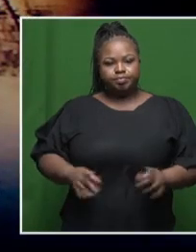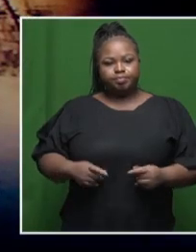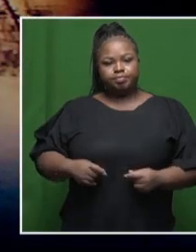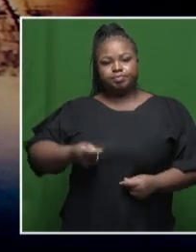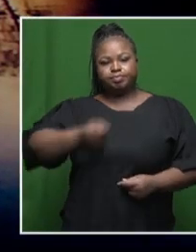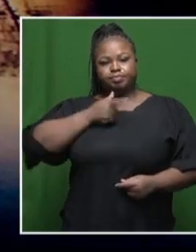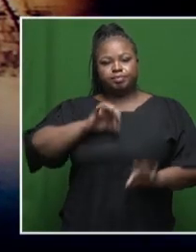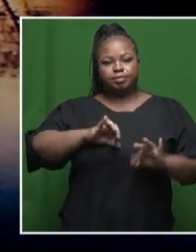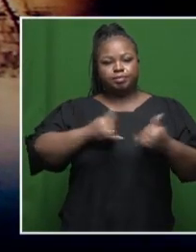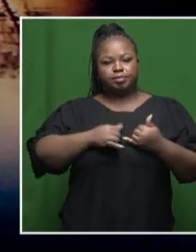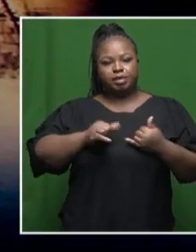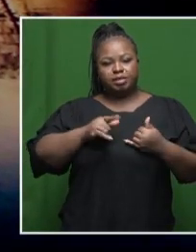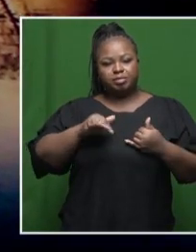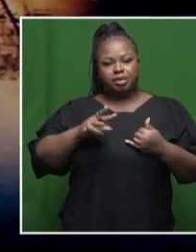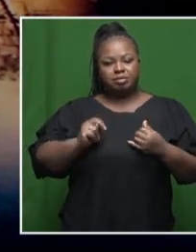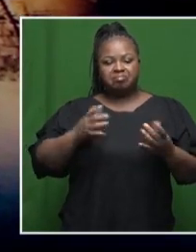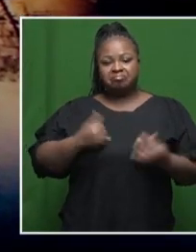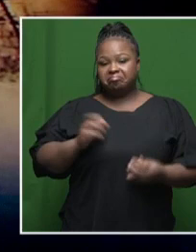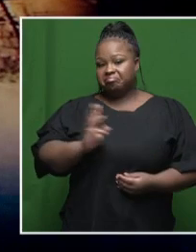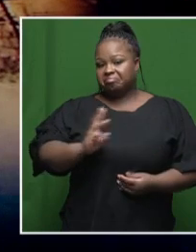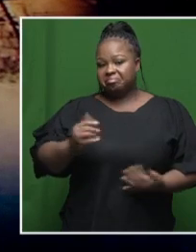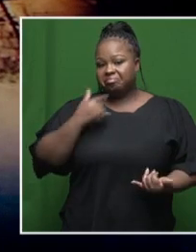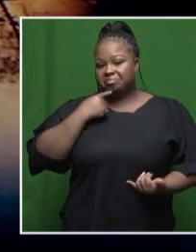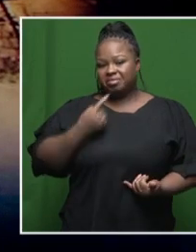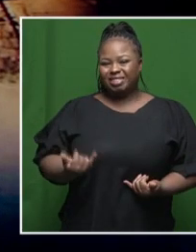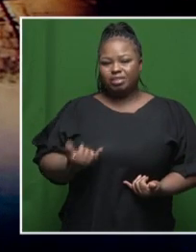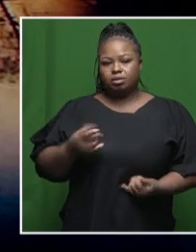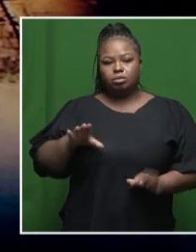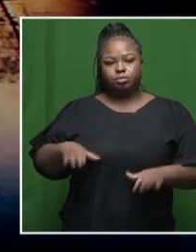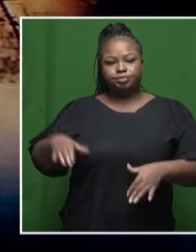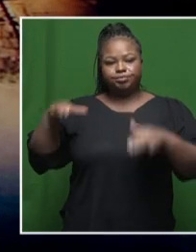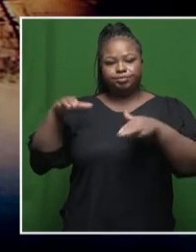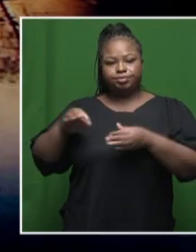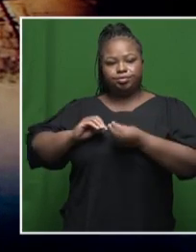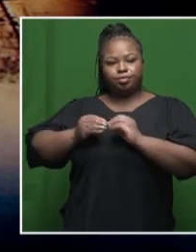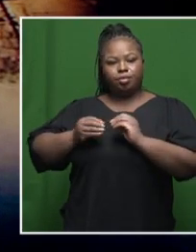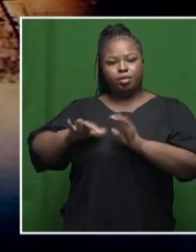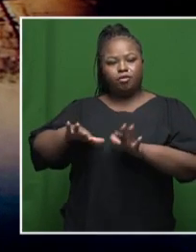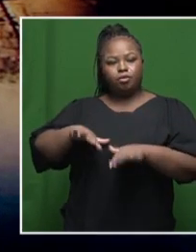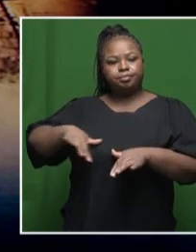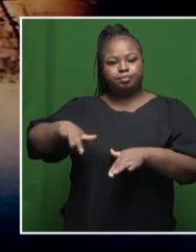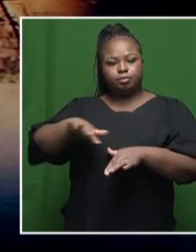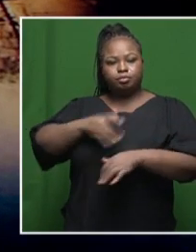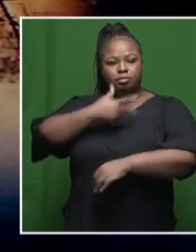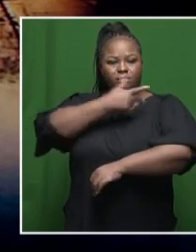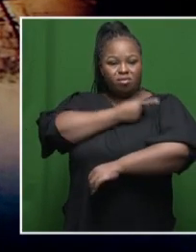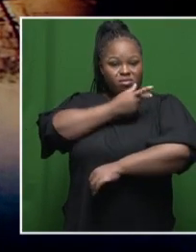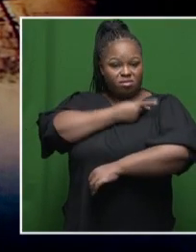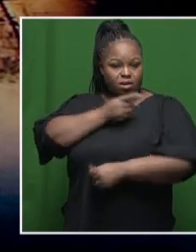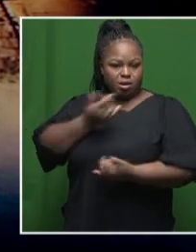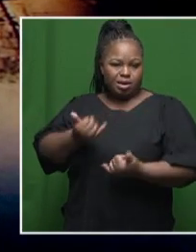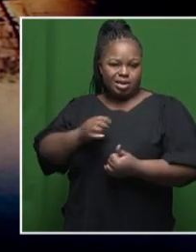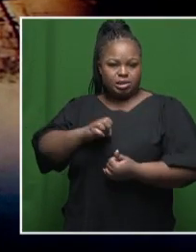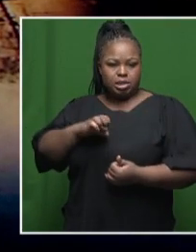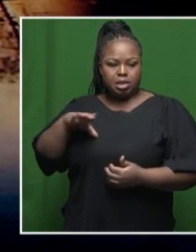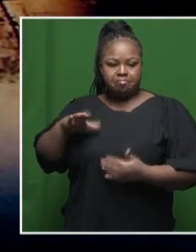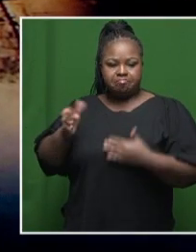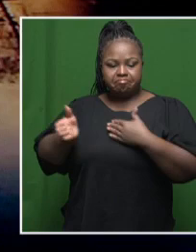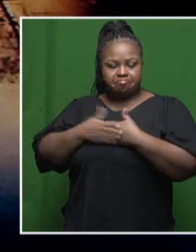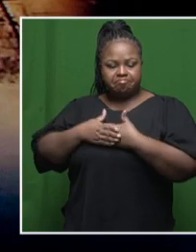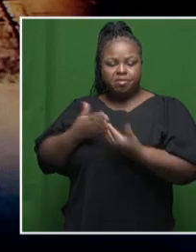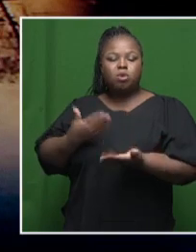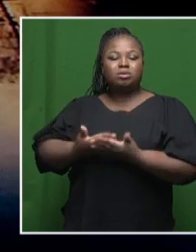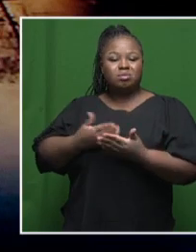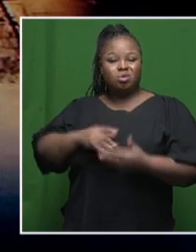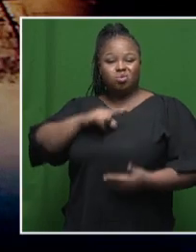Pharmaceutical company Aspen Pharmacare has warned that its COVID-19 vaccination plant in the Eastern Cape could be forced to shut down